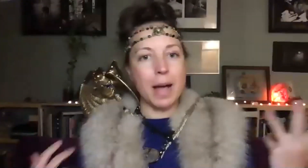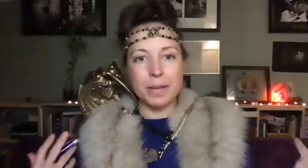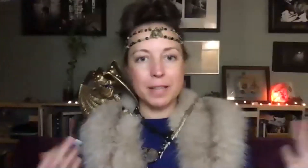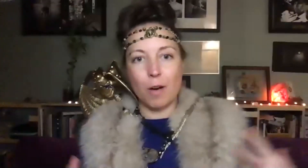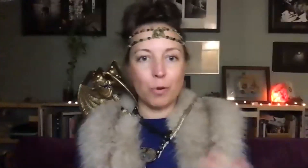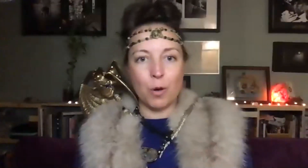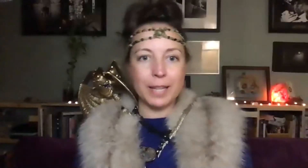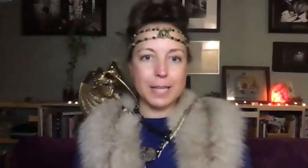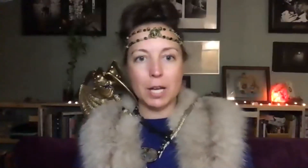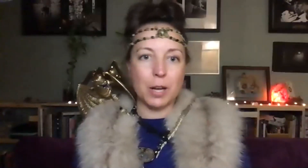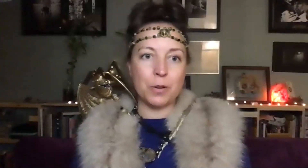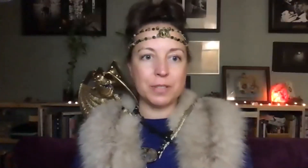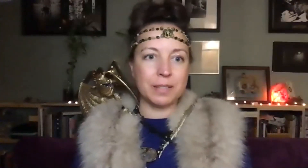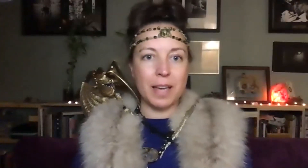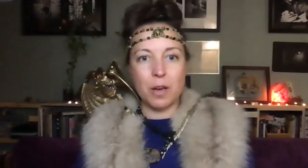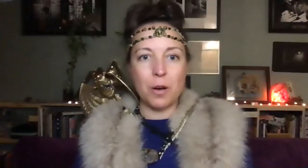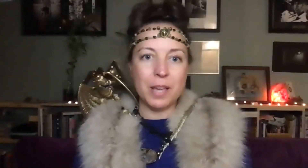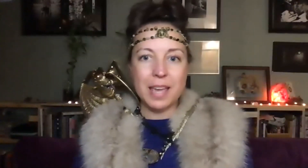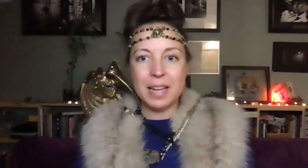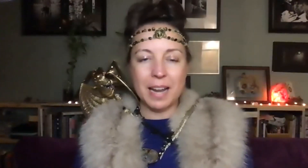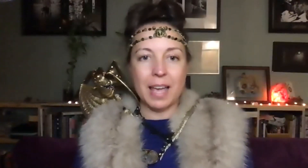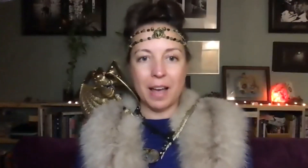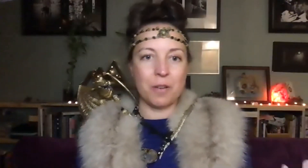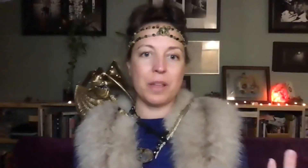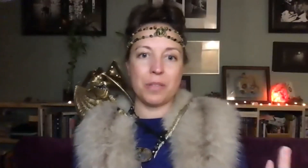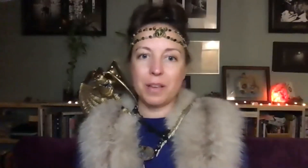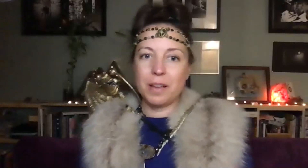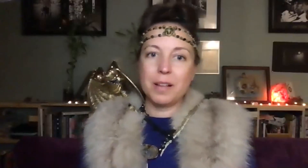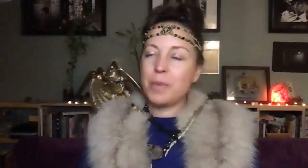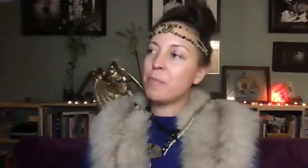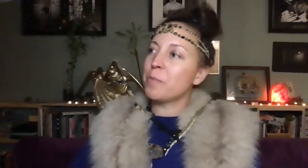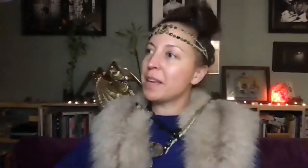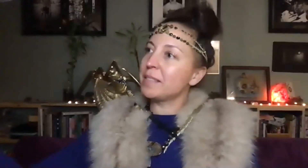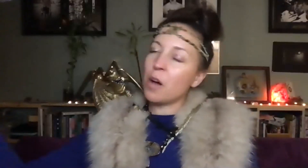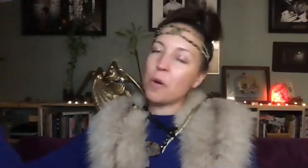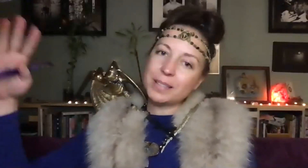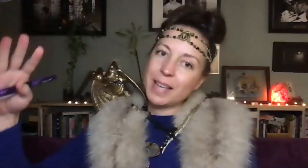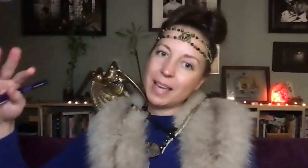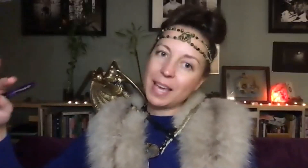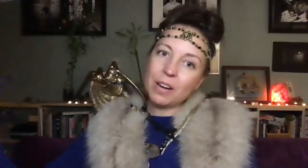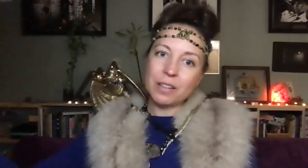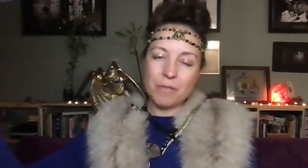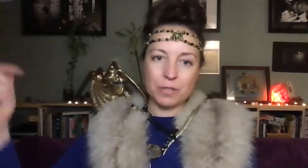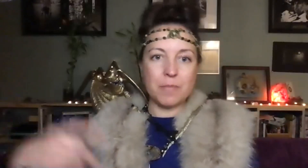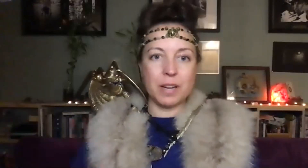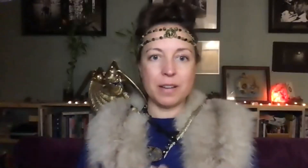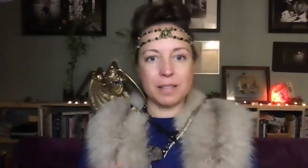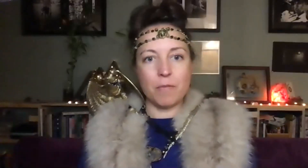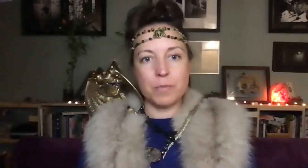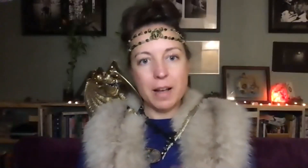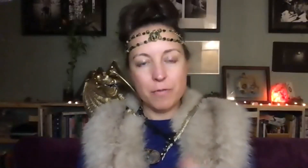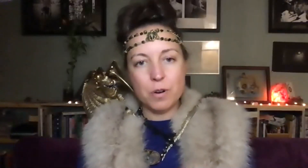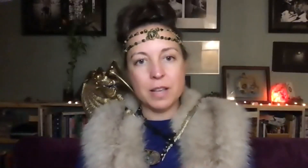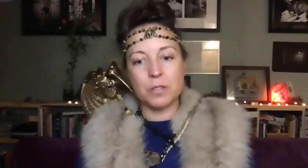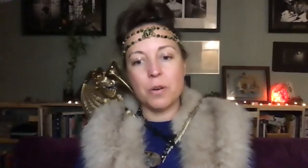I, by myself, will go get tacos and like go eat and hang out with people because they always take care of their cemeteries. And I'm